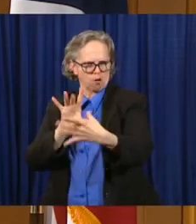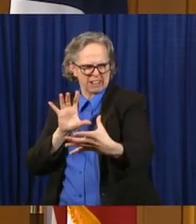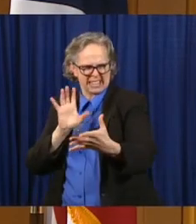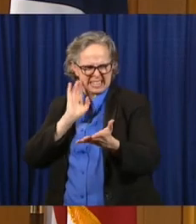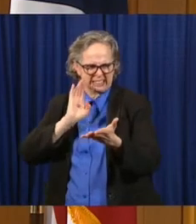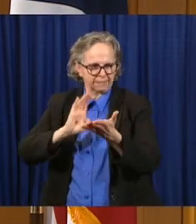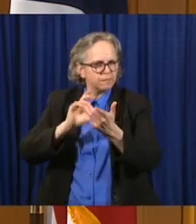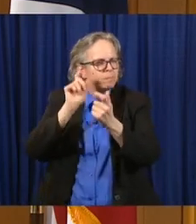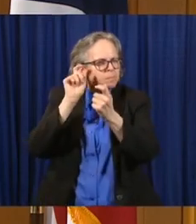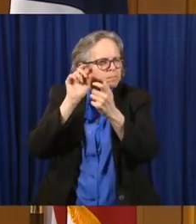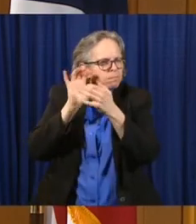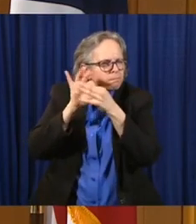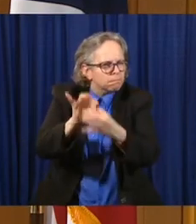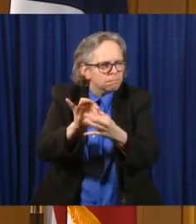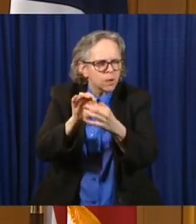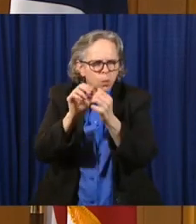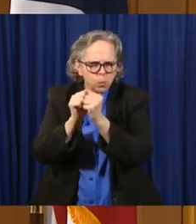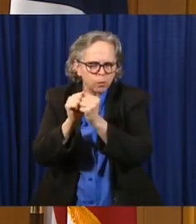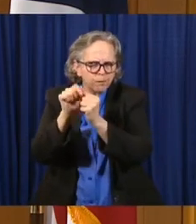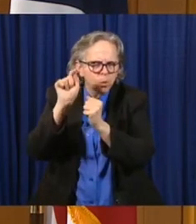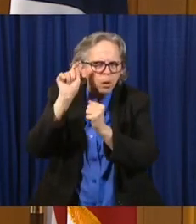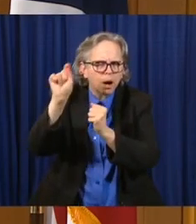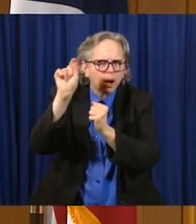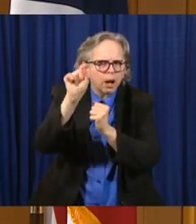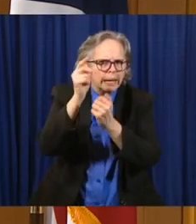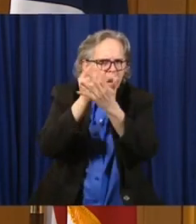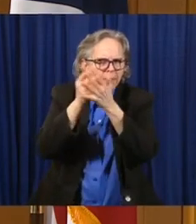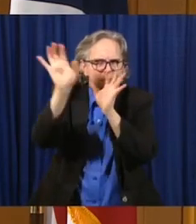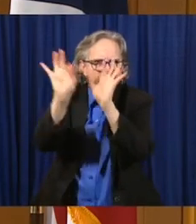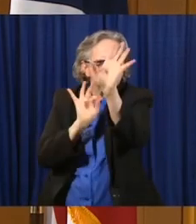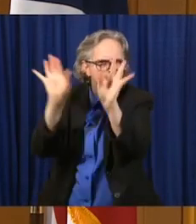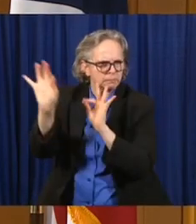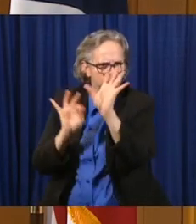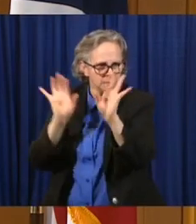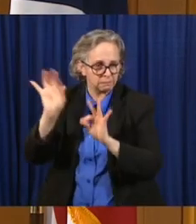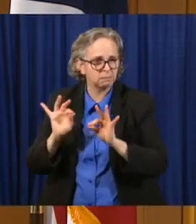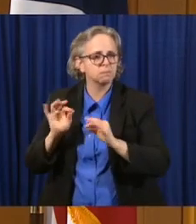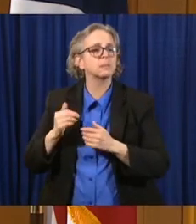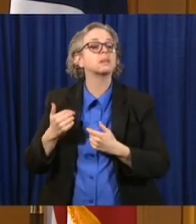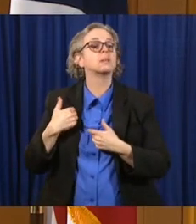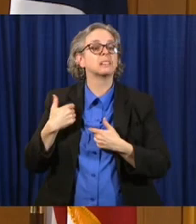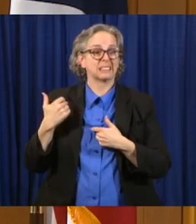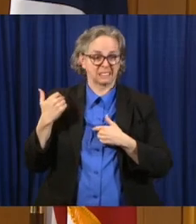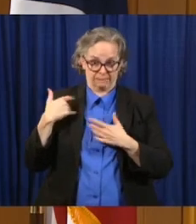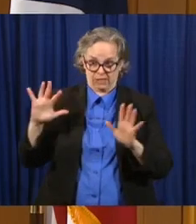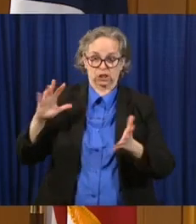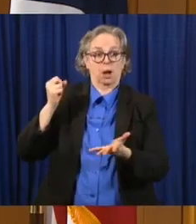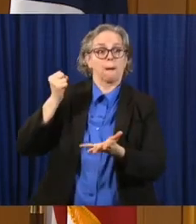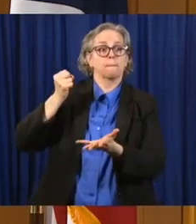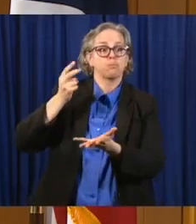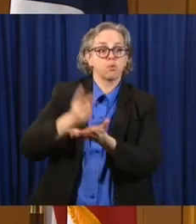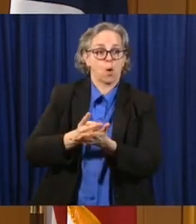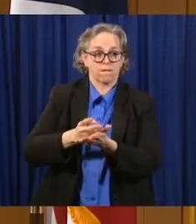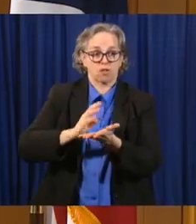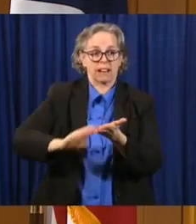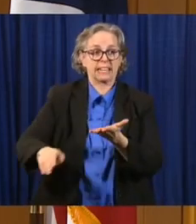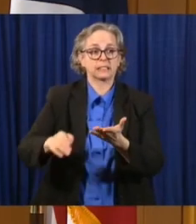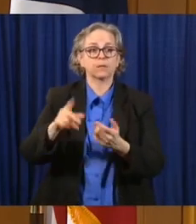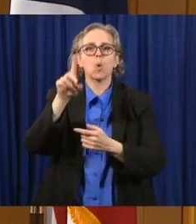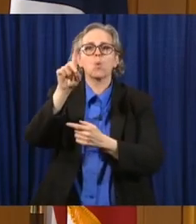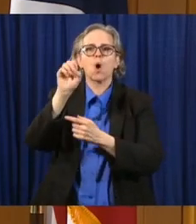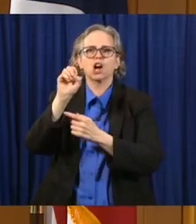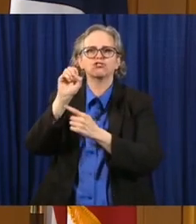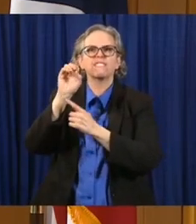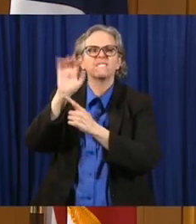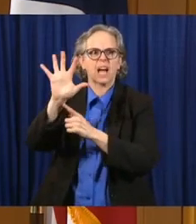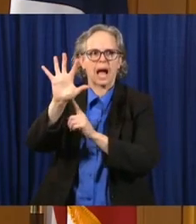Earlier today, I approved the early release of 105 inmates. under that section of the